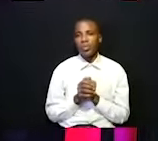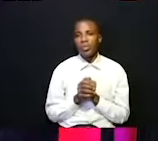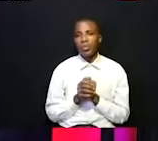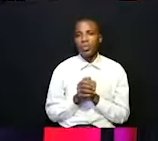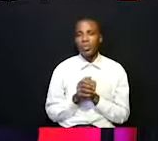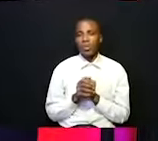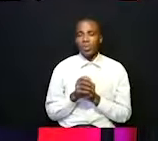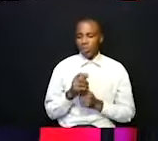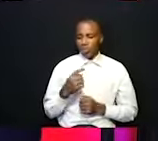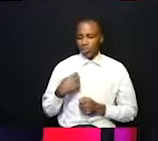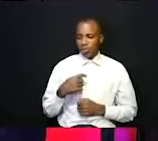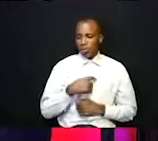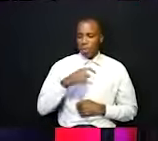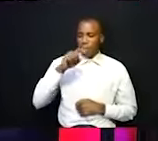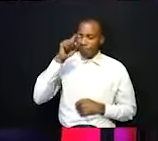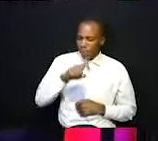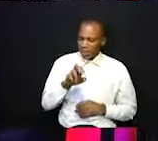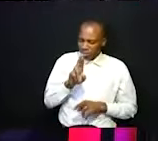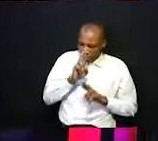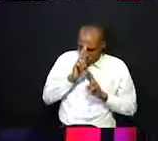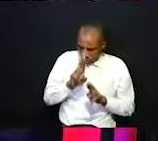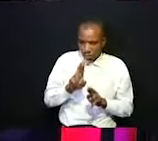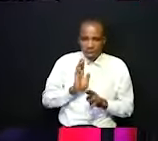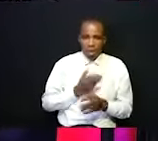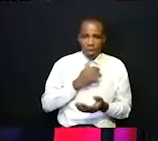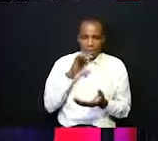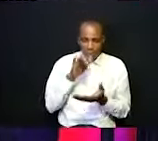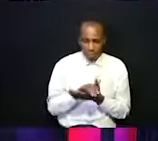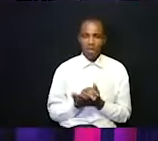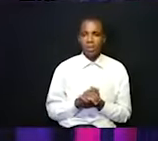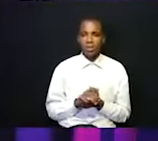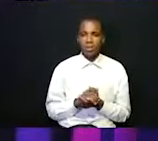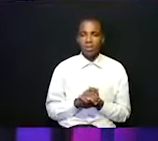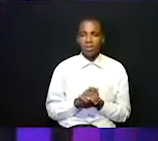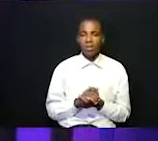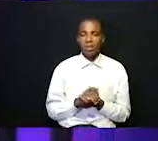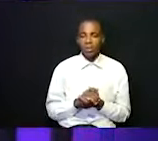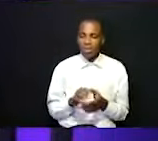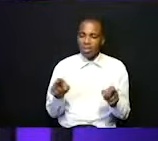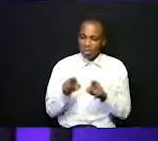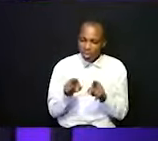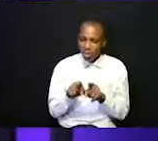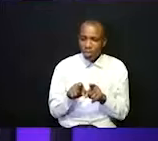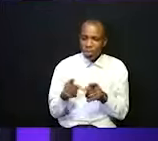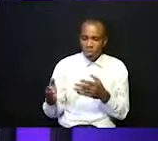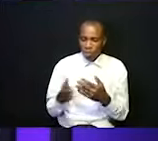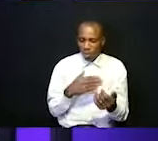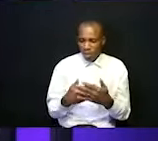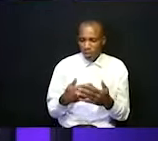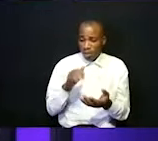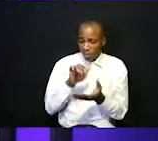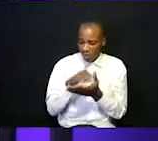hallow the marriage relationship. And therefore, we need to guard ourselves in our spirit.